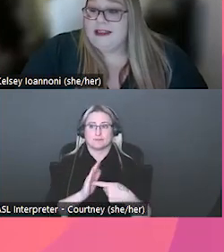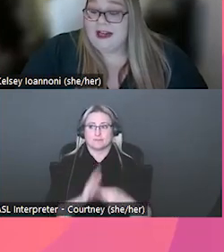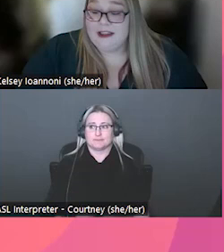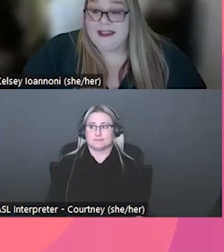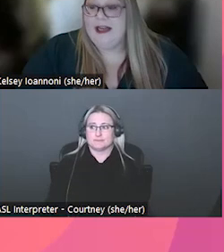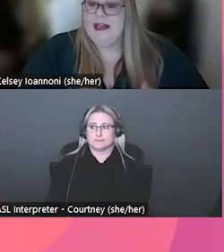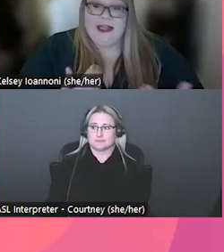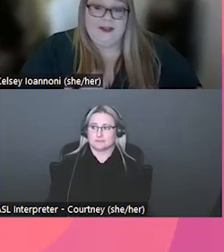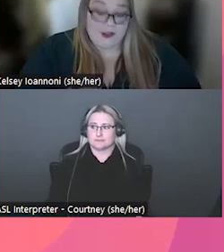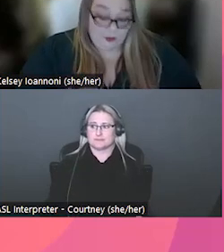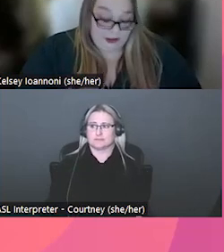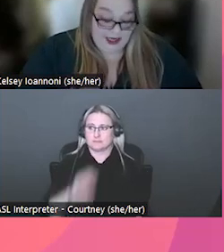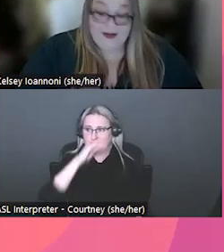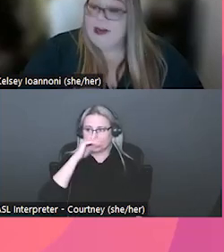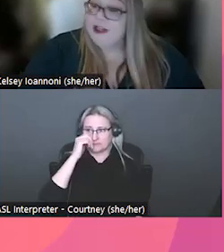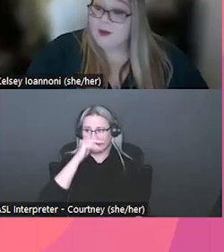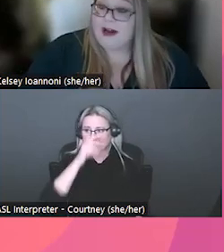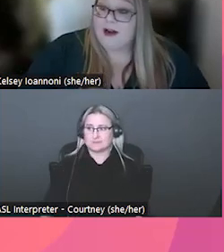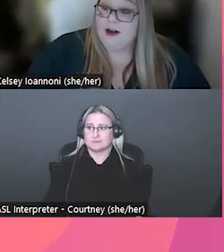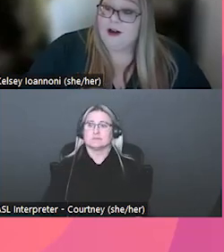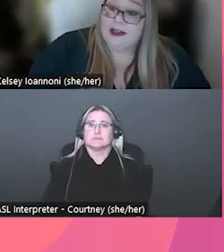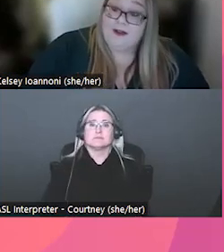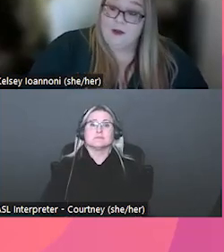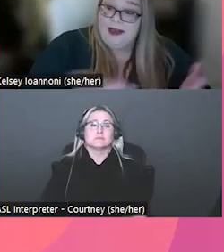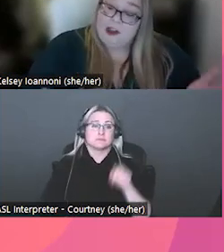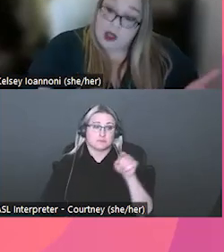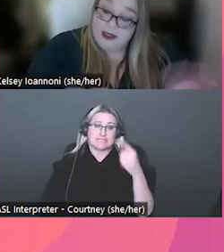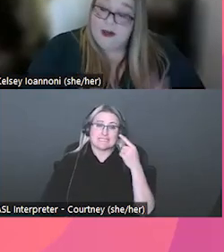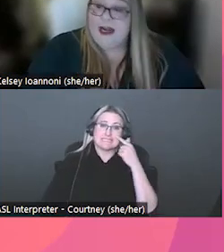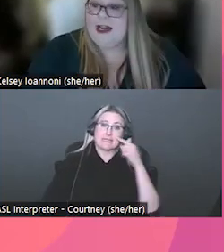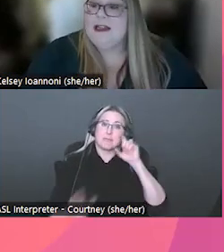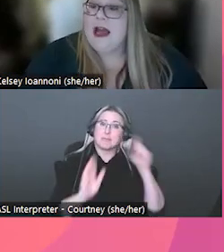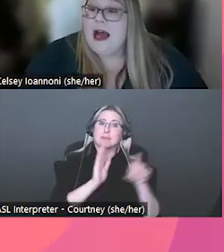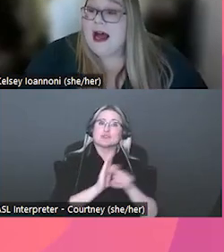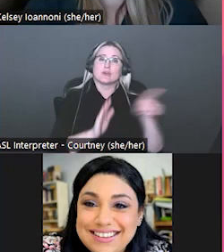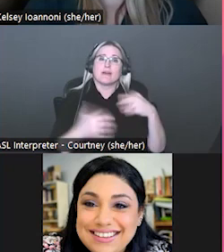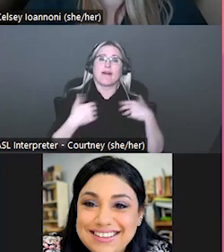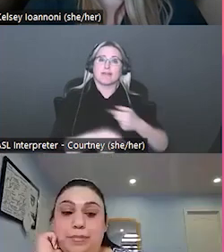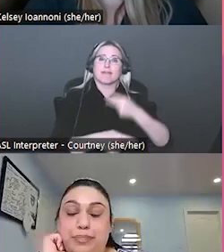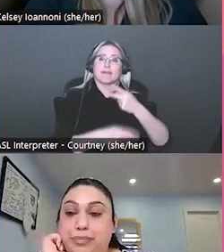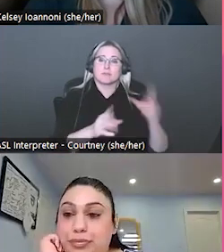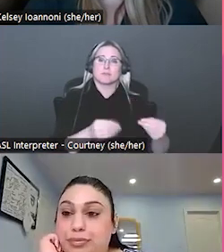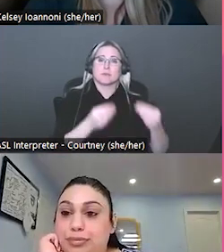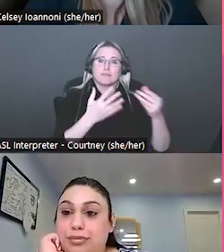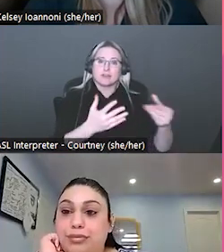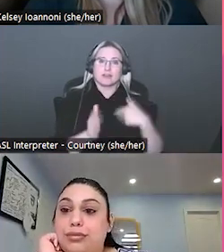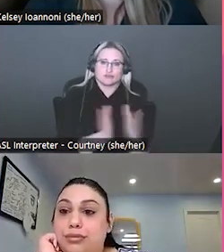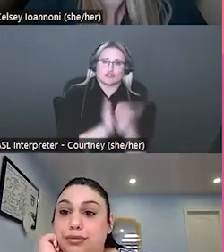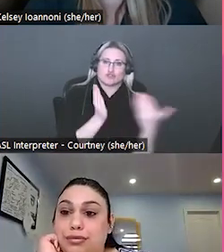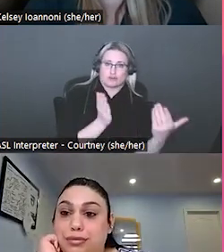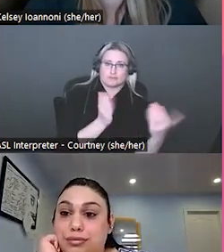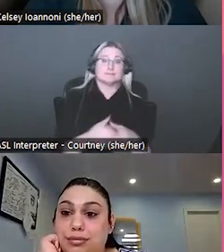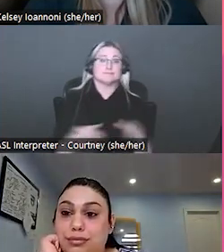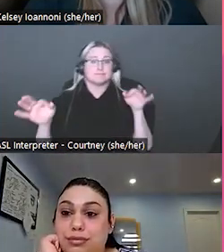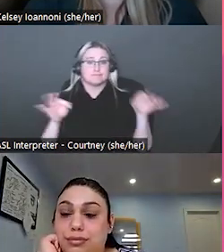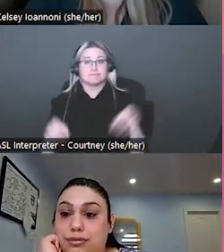On the slide, you see the visual of a healthcare provider on the left with like a chart in her hand. And it notes that Sally went to see